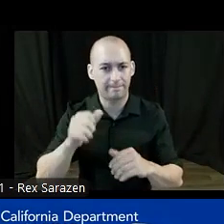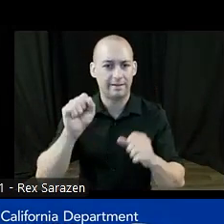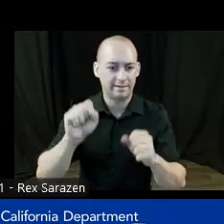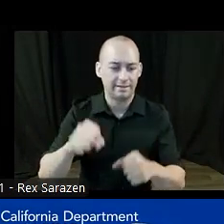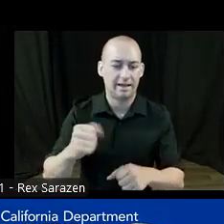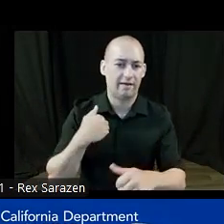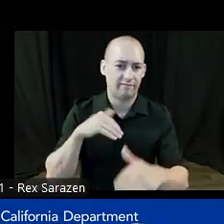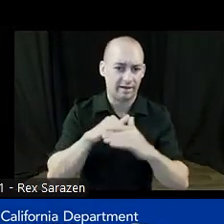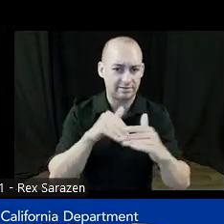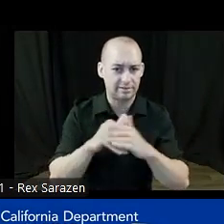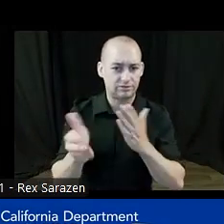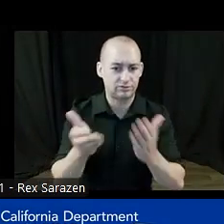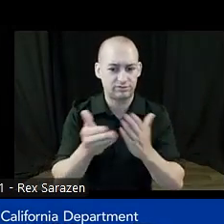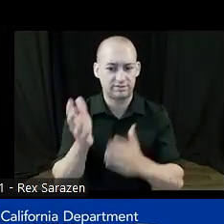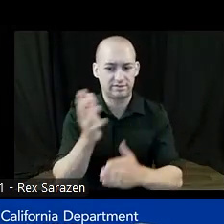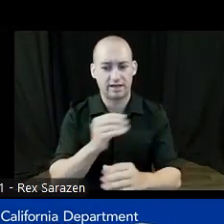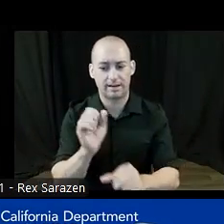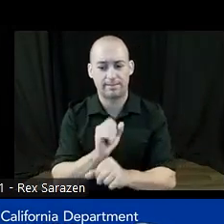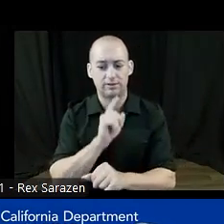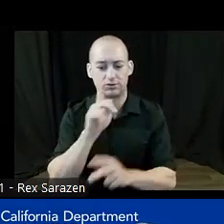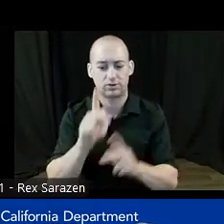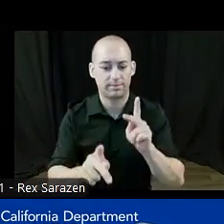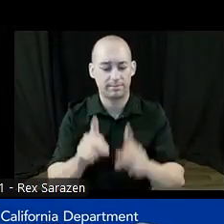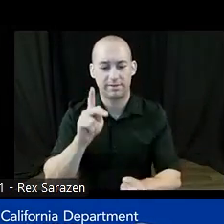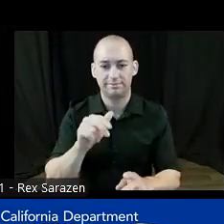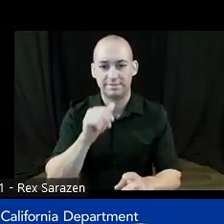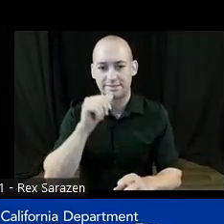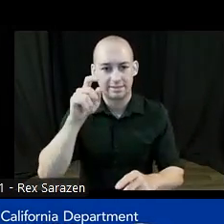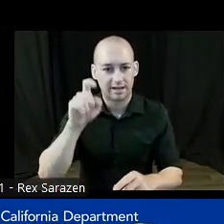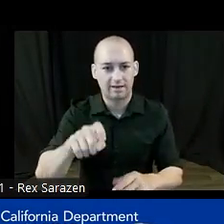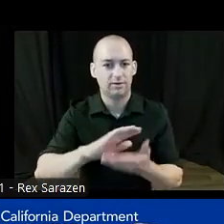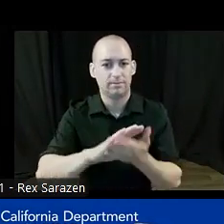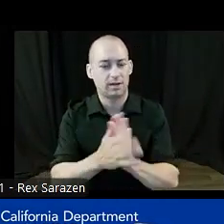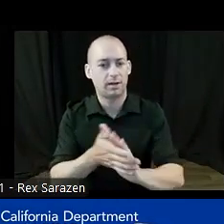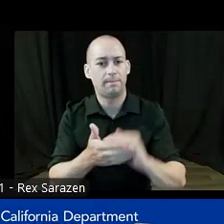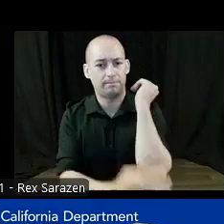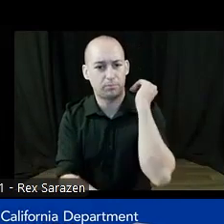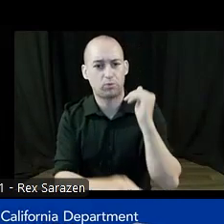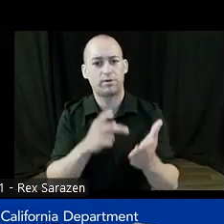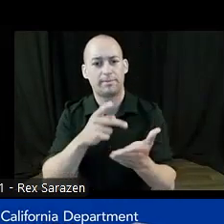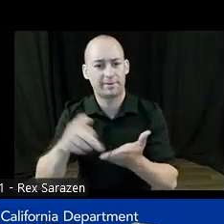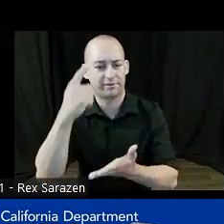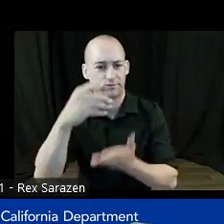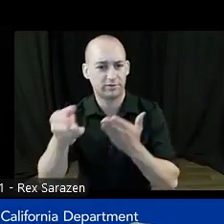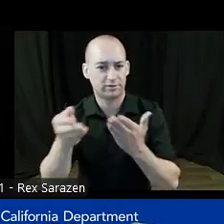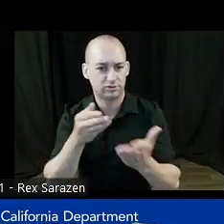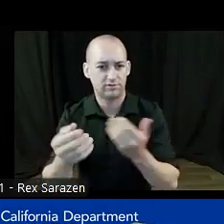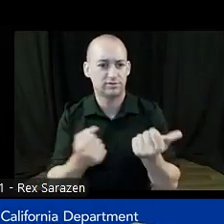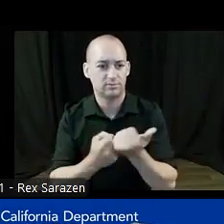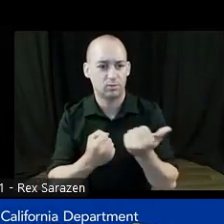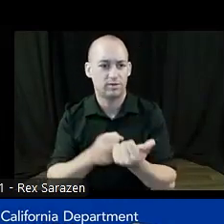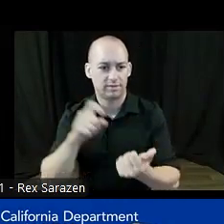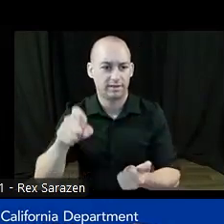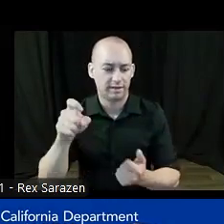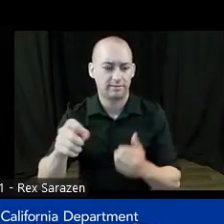And we also want to ensure that people don't have to impoverish themselves to pay for the services and supports that they need. Next slide,